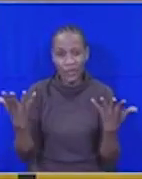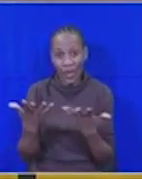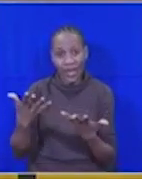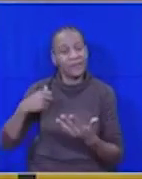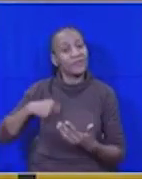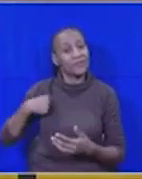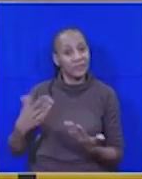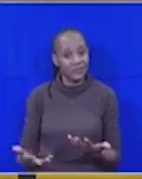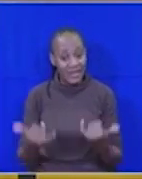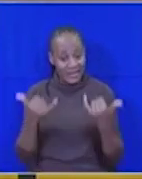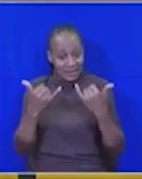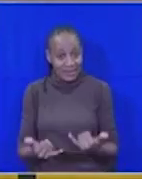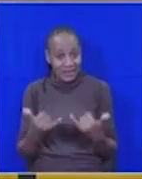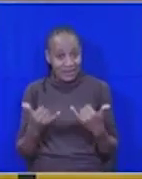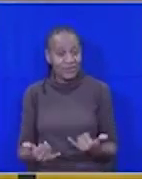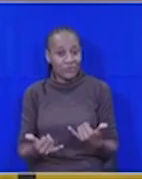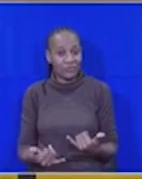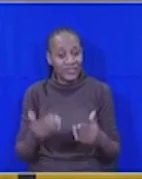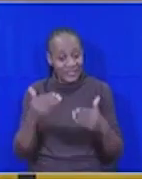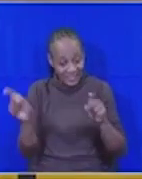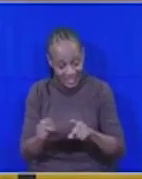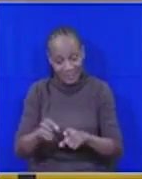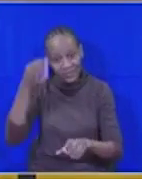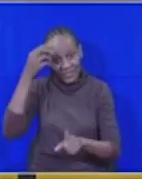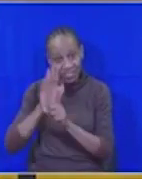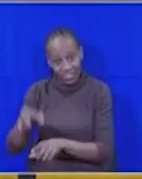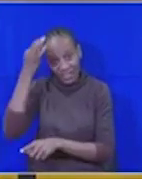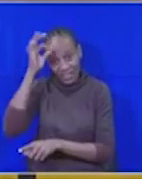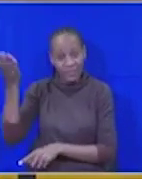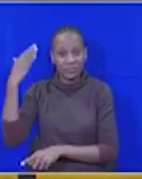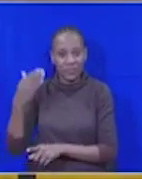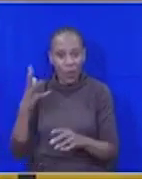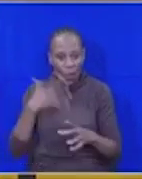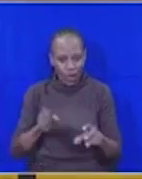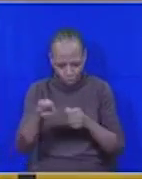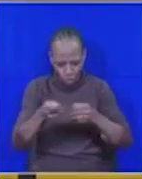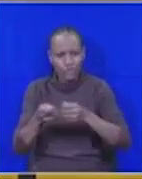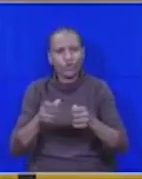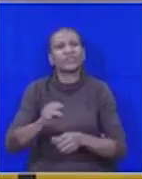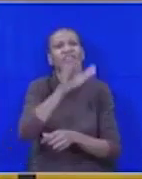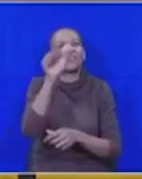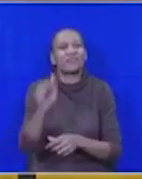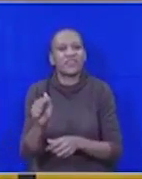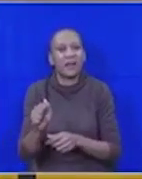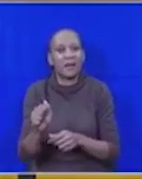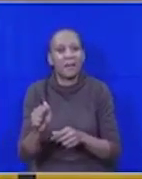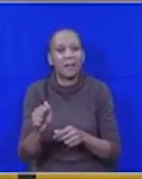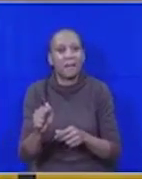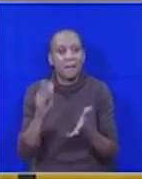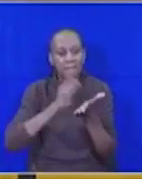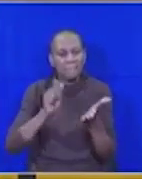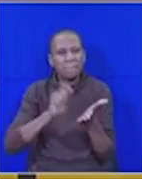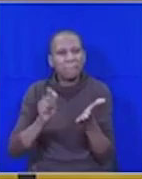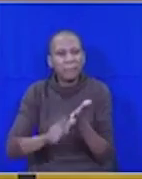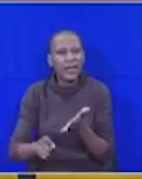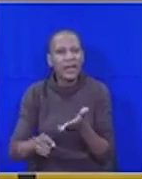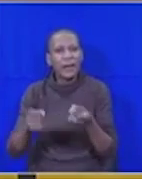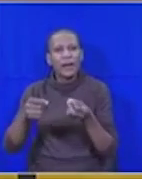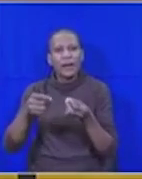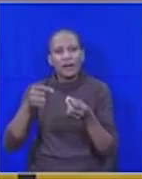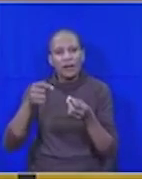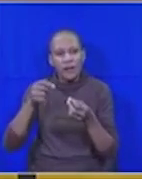it now, like the government before it, seeks total control over South Africa's public print, its public